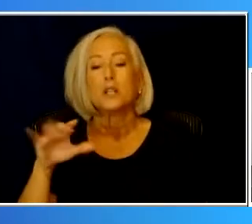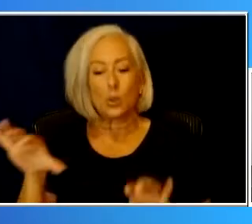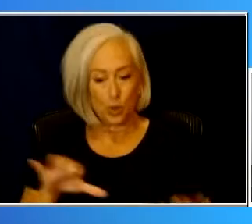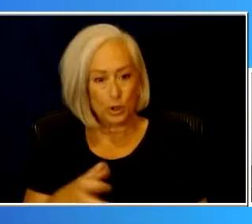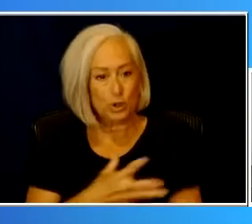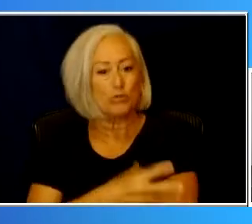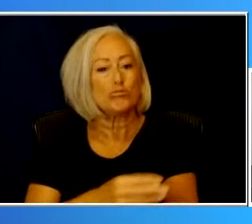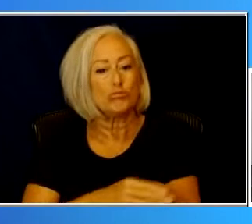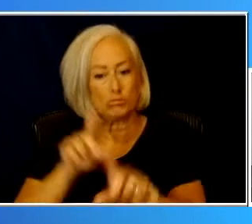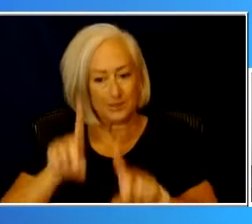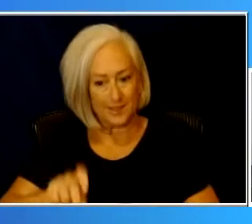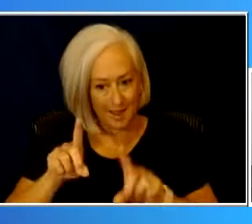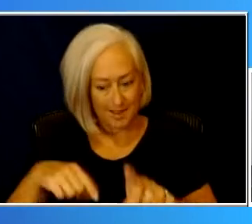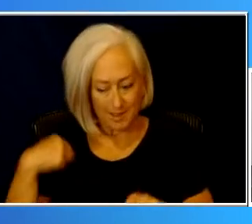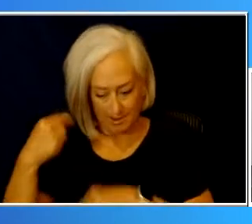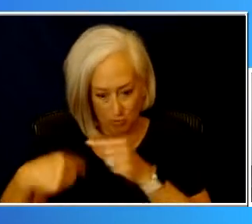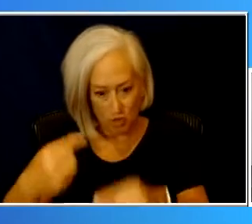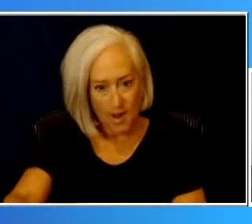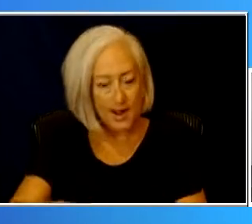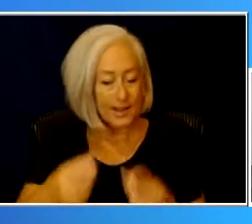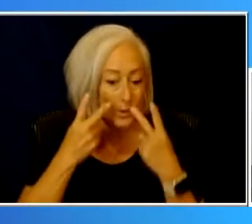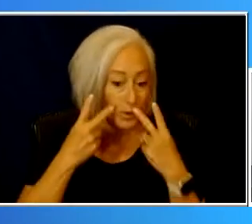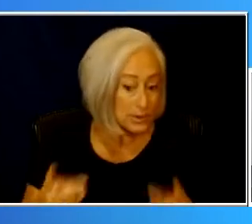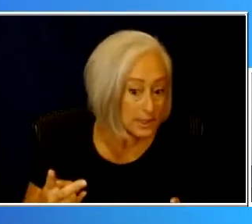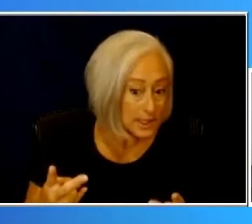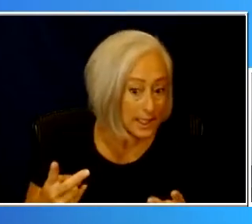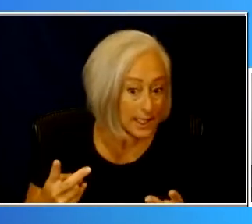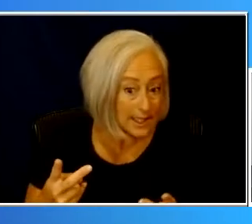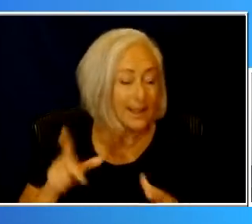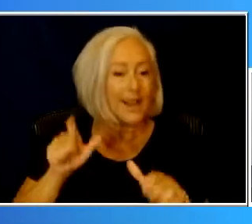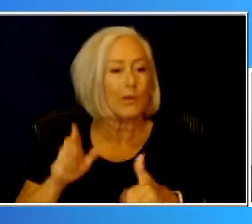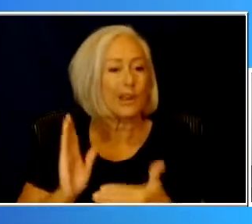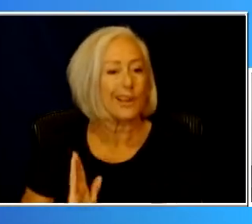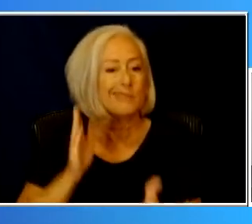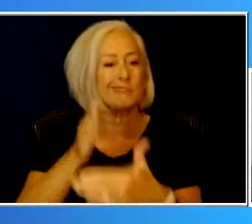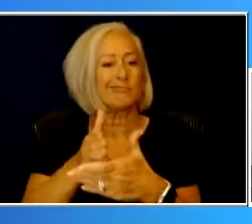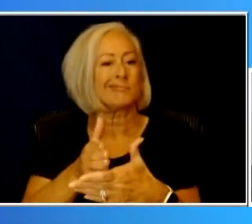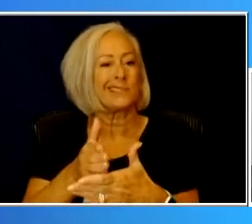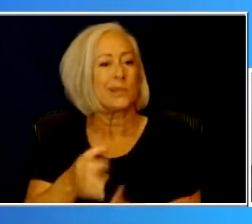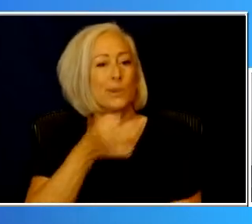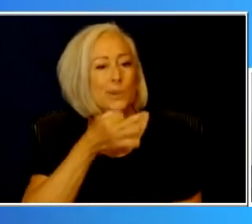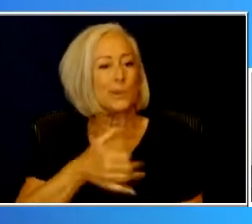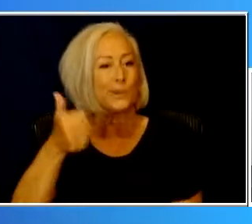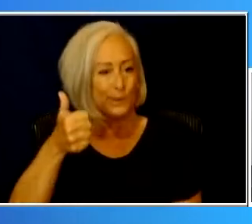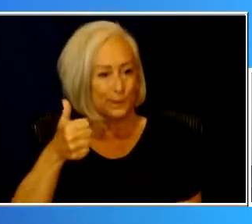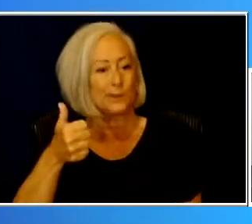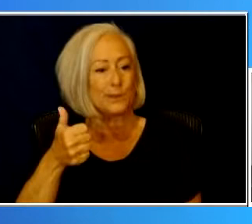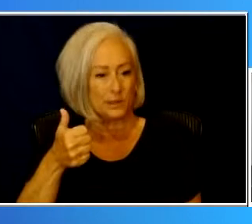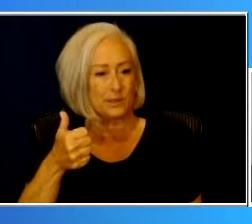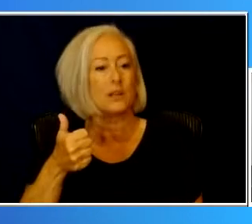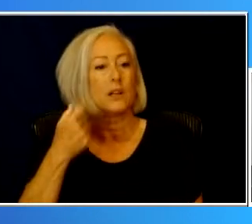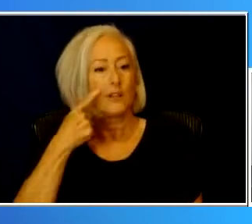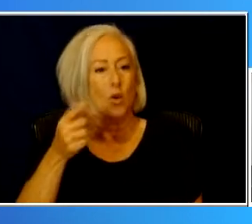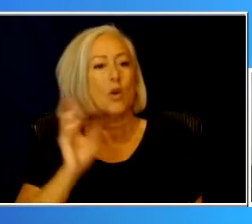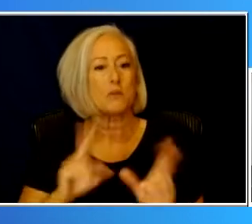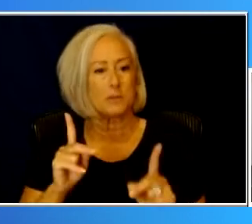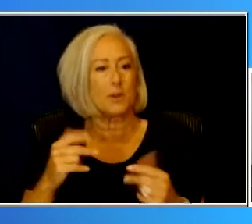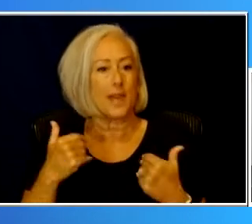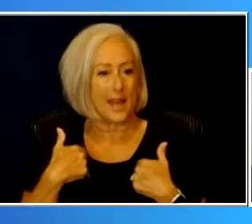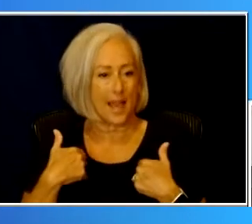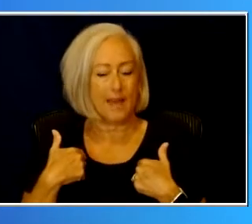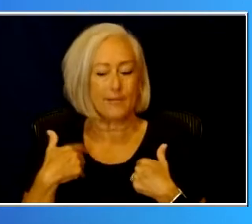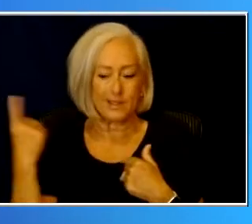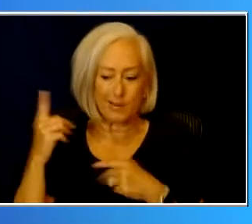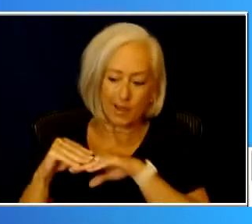we're able to intervene much earlier for those folks who are affected by familial syndromes with